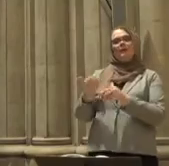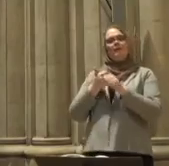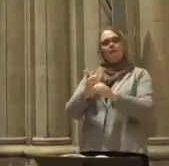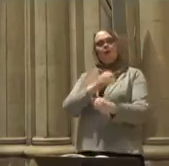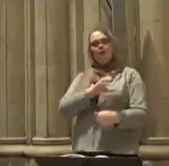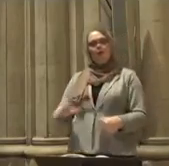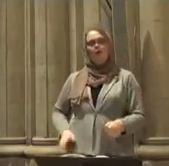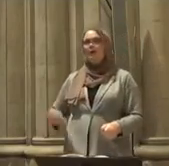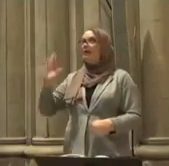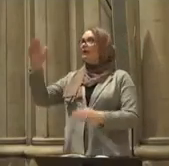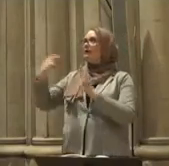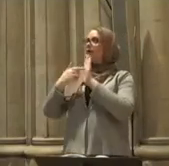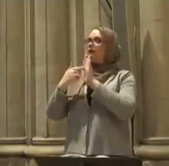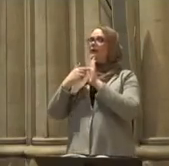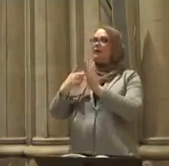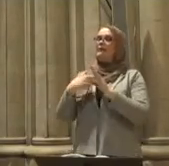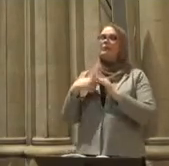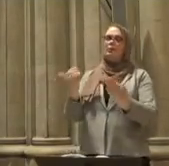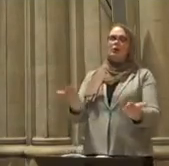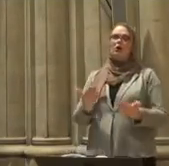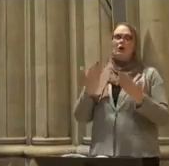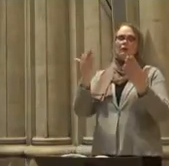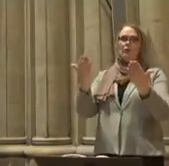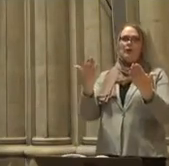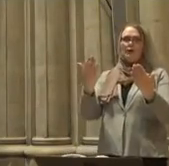us, an offering and a sacrifice to God.